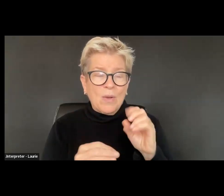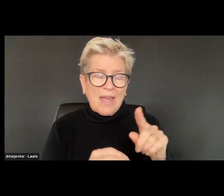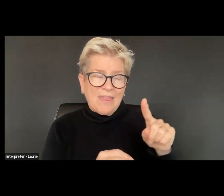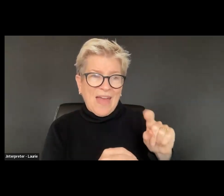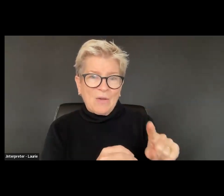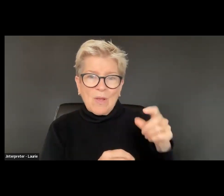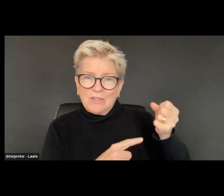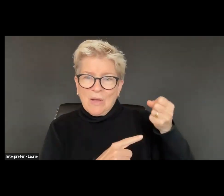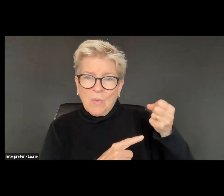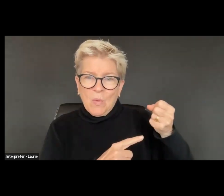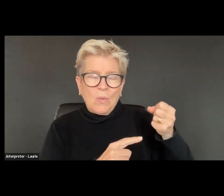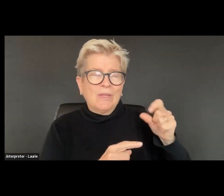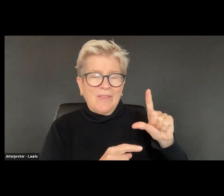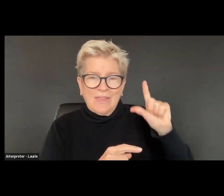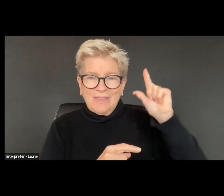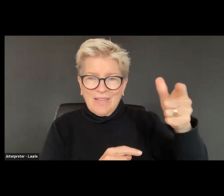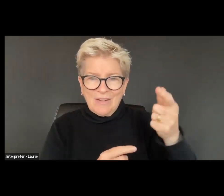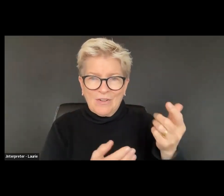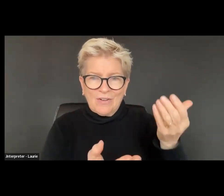question again.